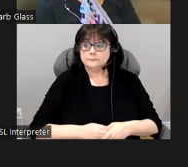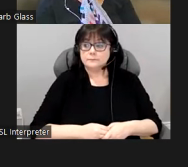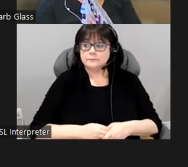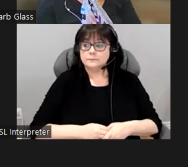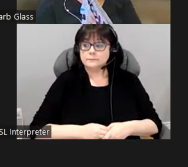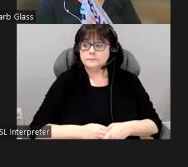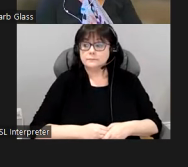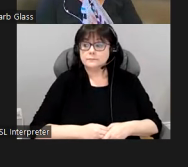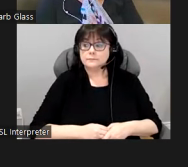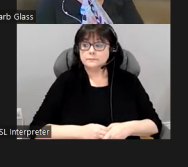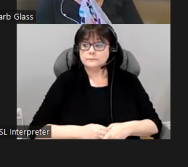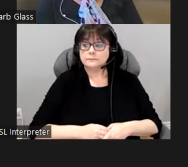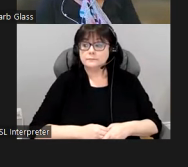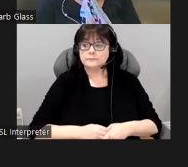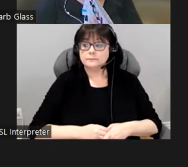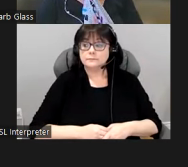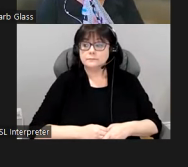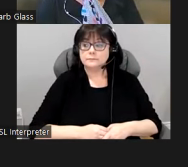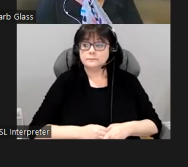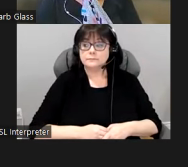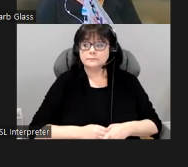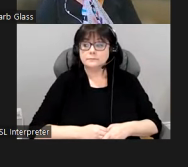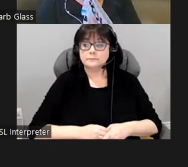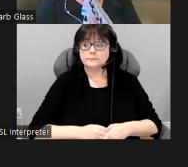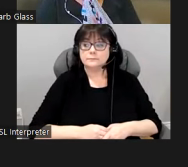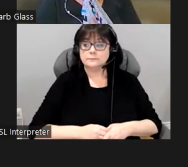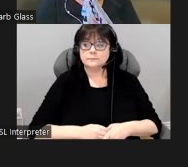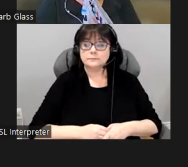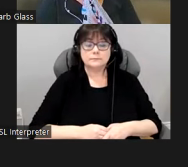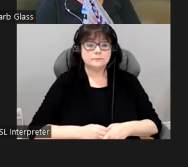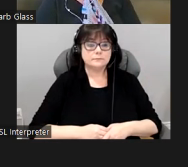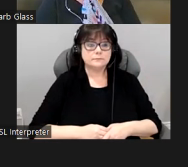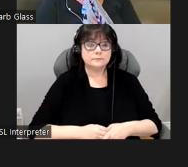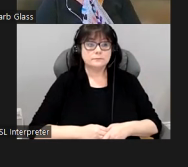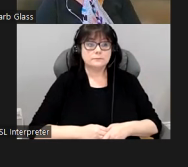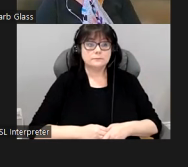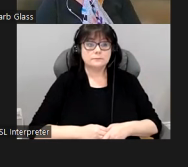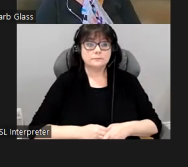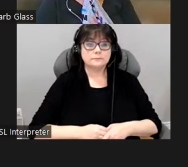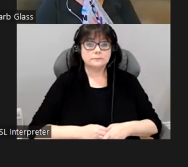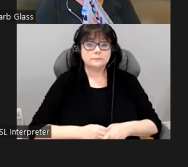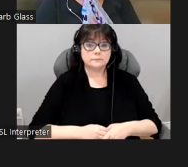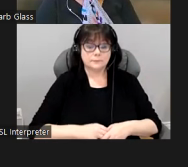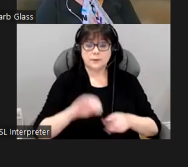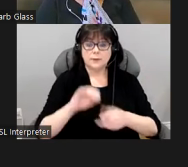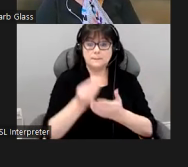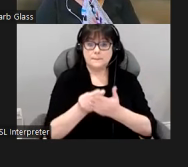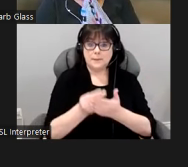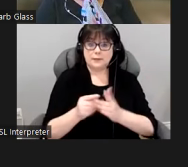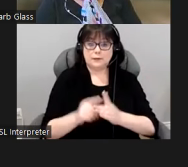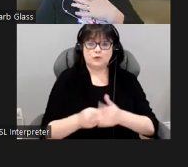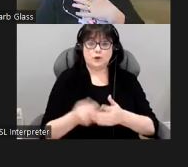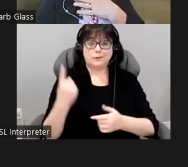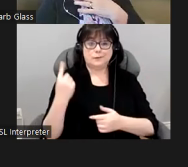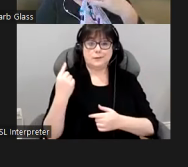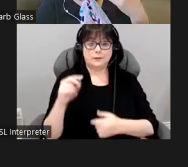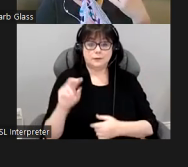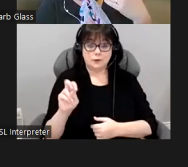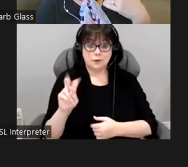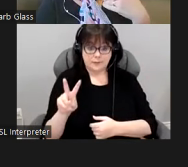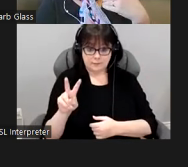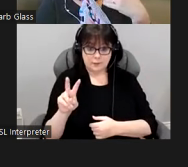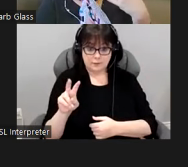So with the funding that's been available since November, the 10 provincial LBS support organizations, of which my